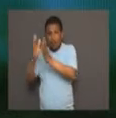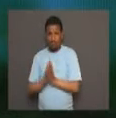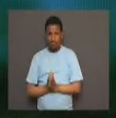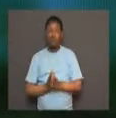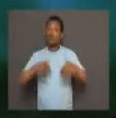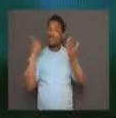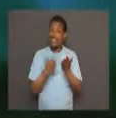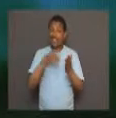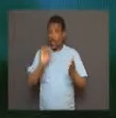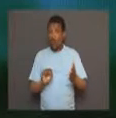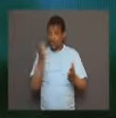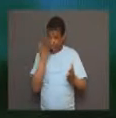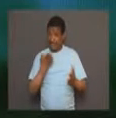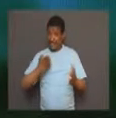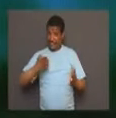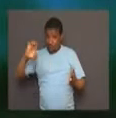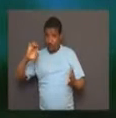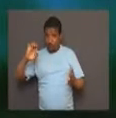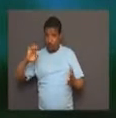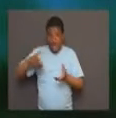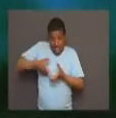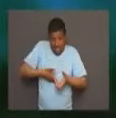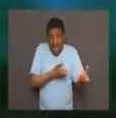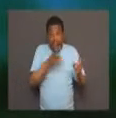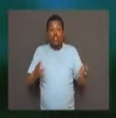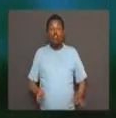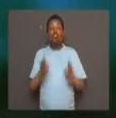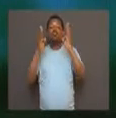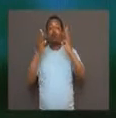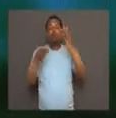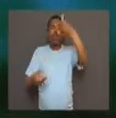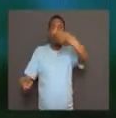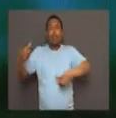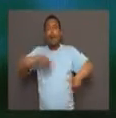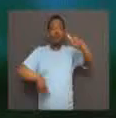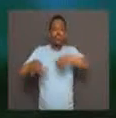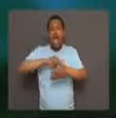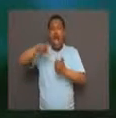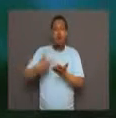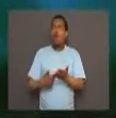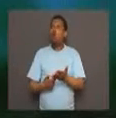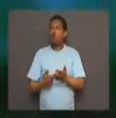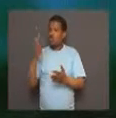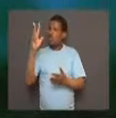The Southeastern Drainage System contributes about